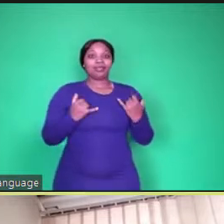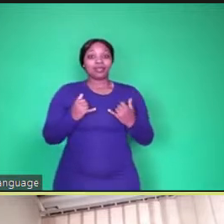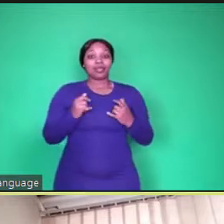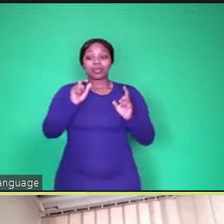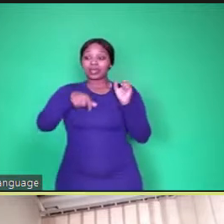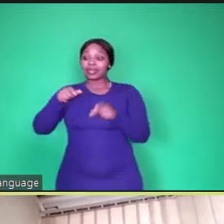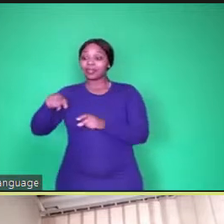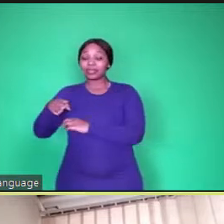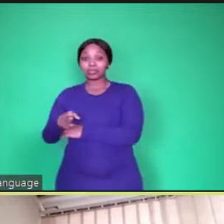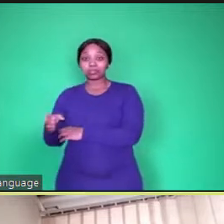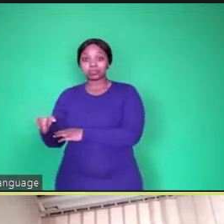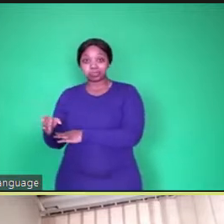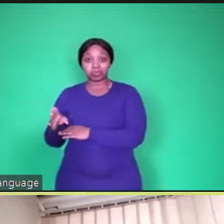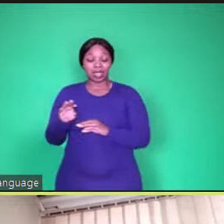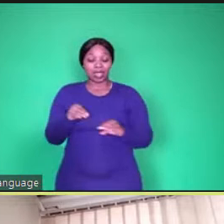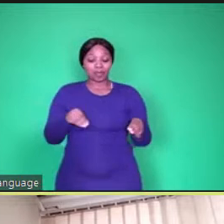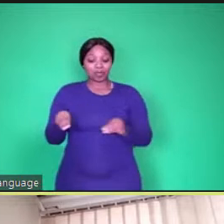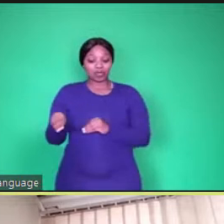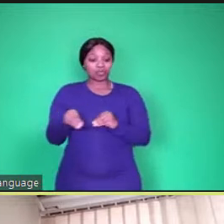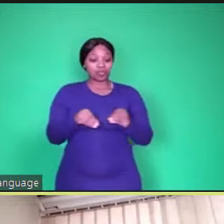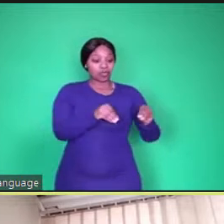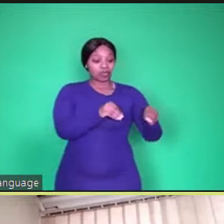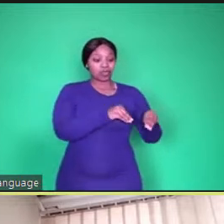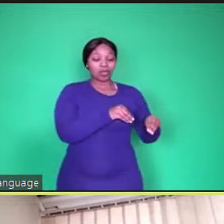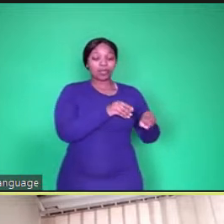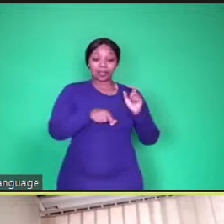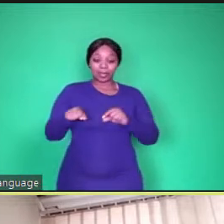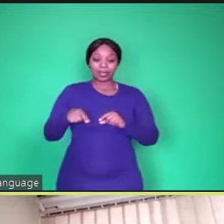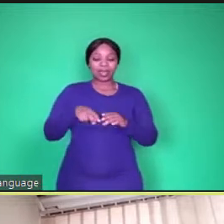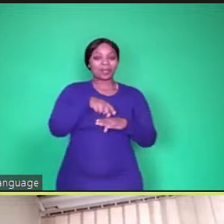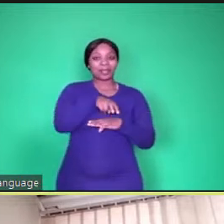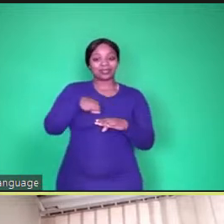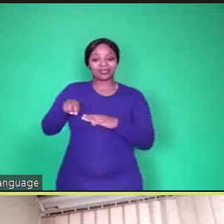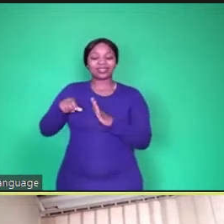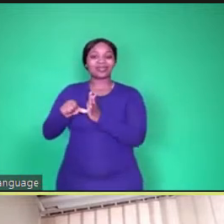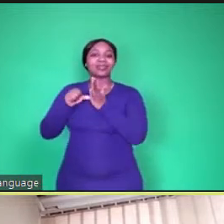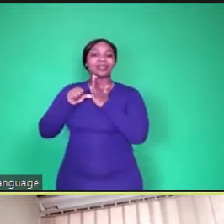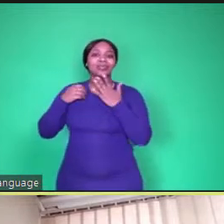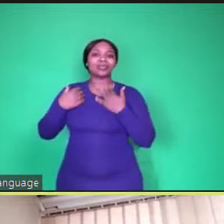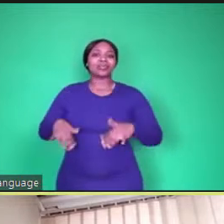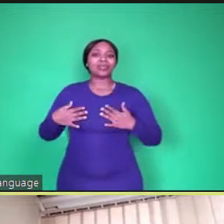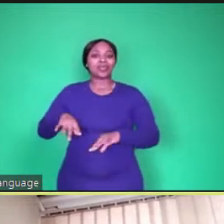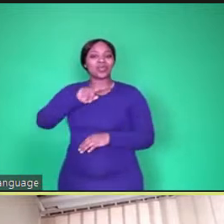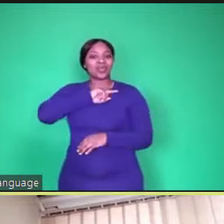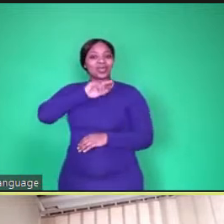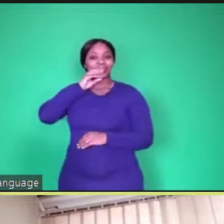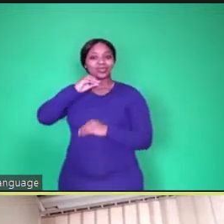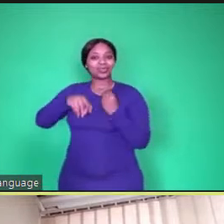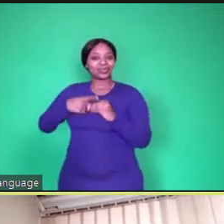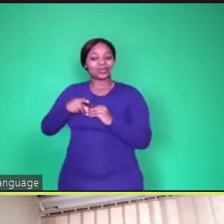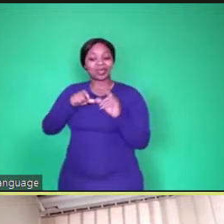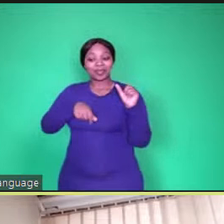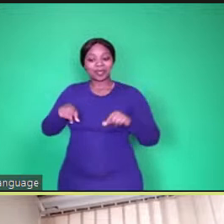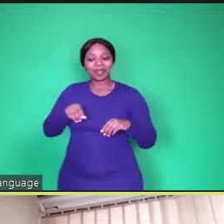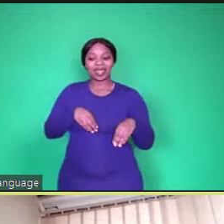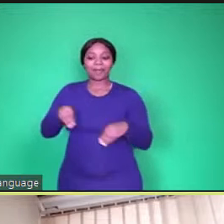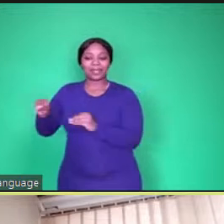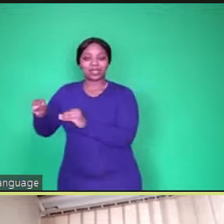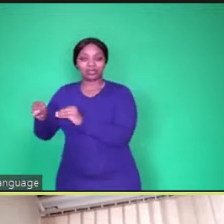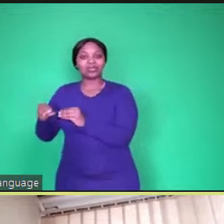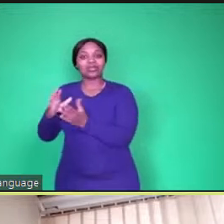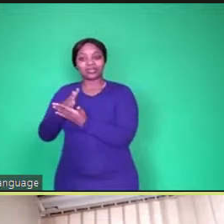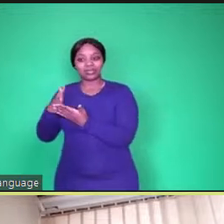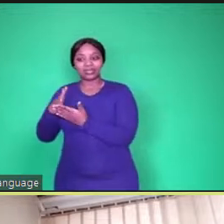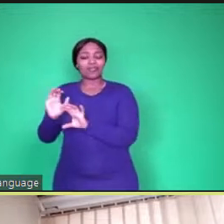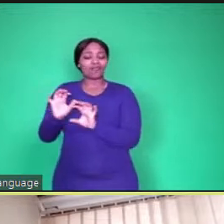through migration is very key, because we are talking about people moving, either forced or unforced,